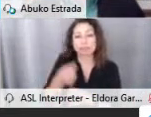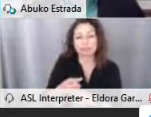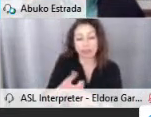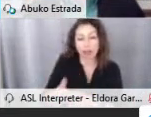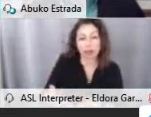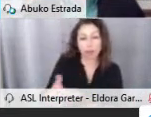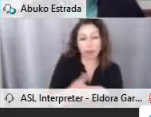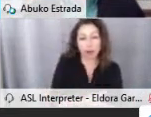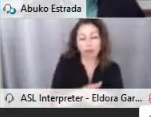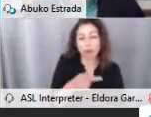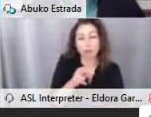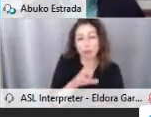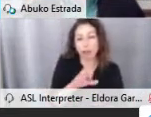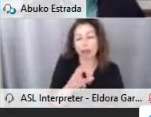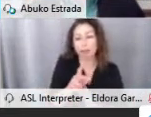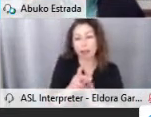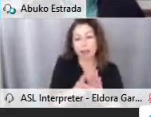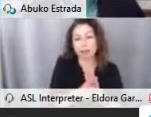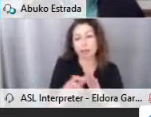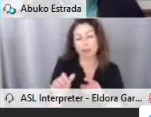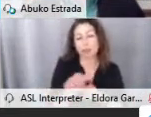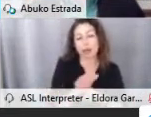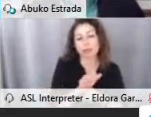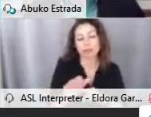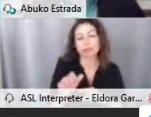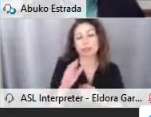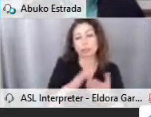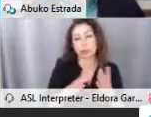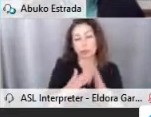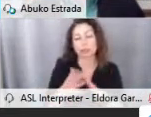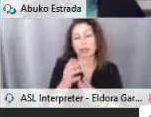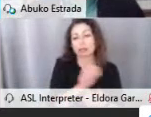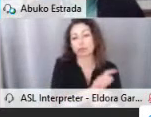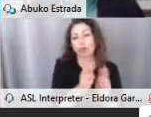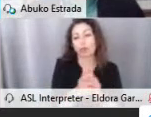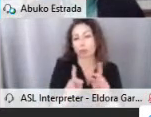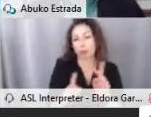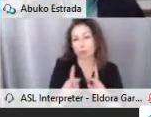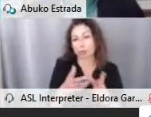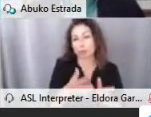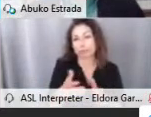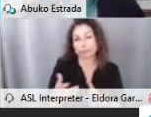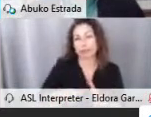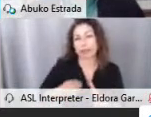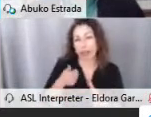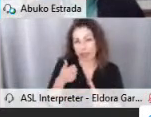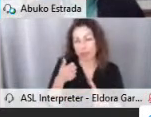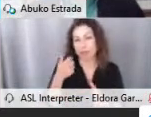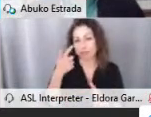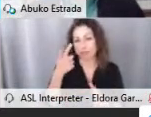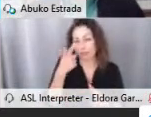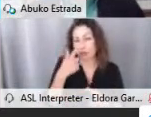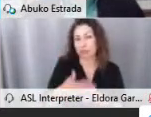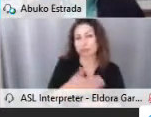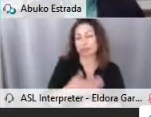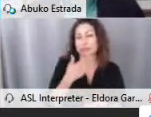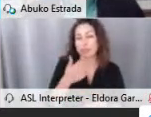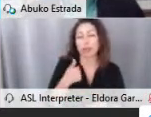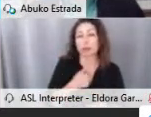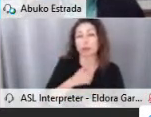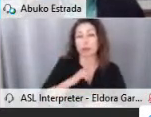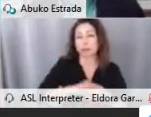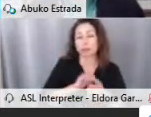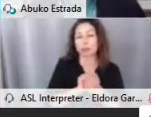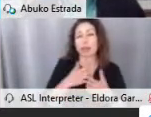strengthen communities, and transform people's lives for the better. We're associated with the Health Policy Center at